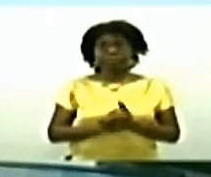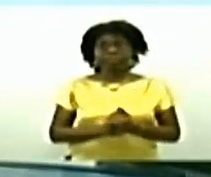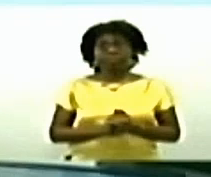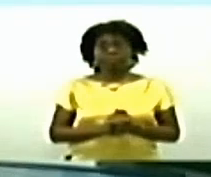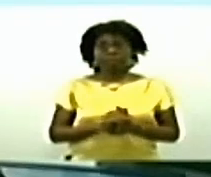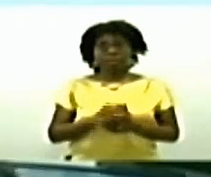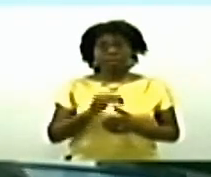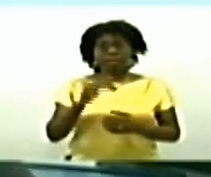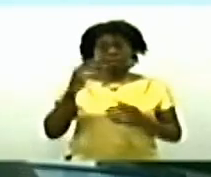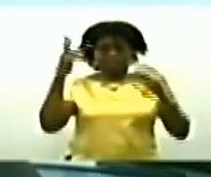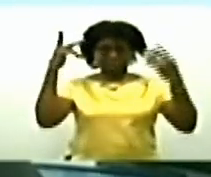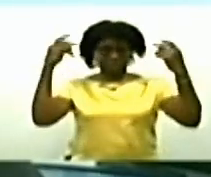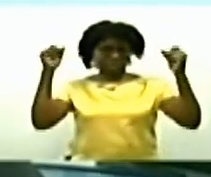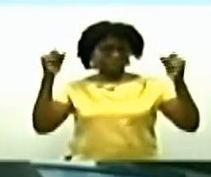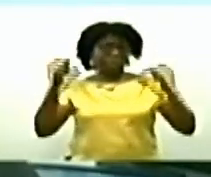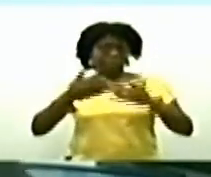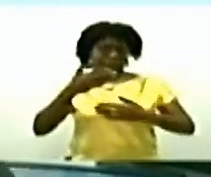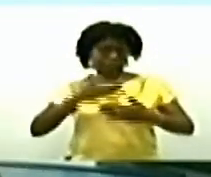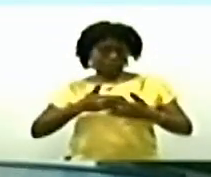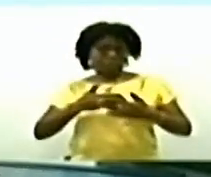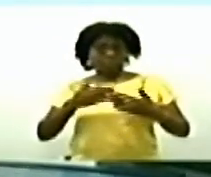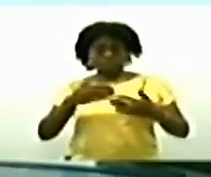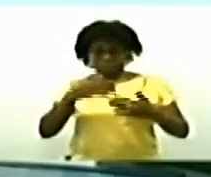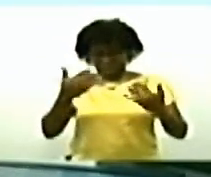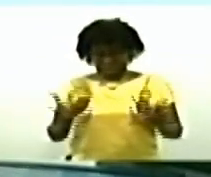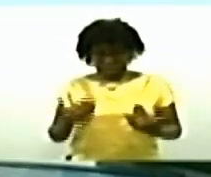Mr. President, before this House